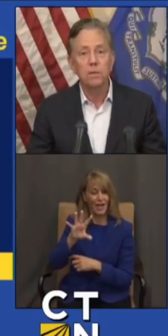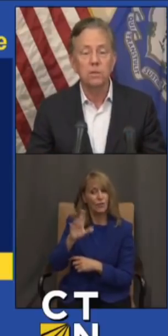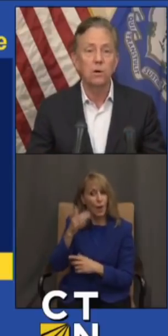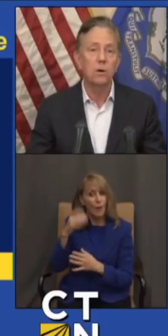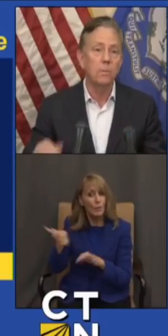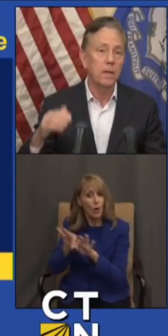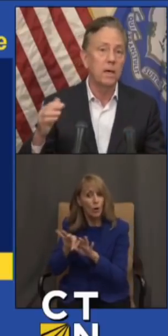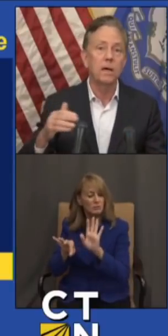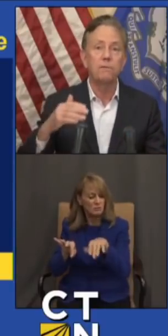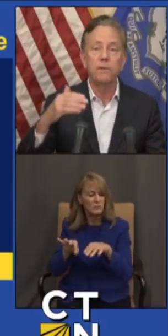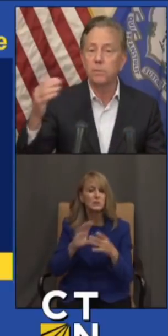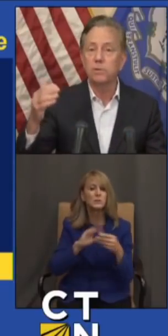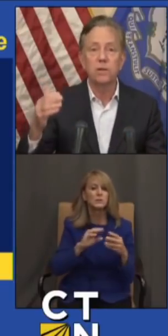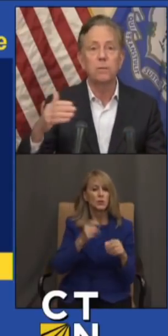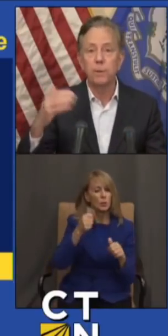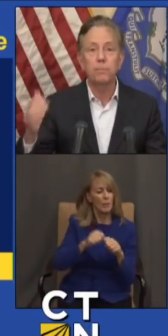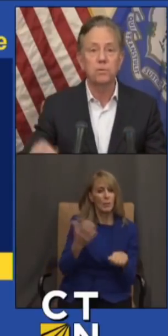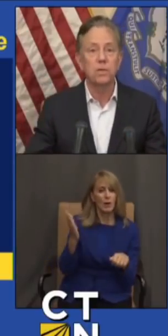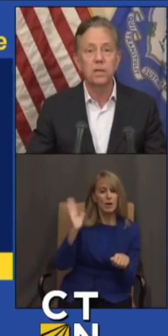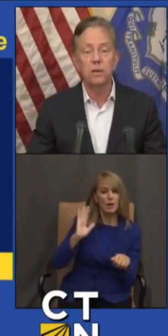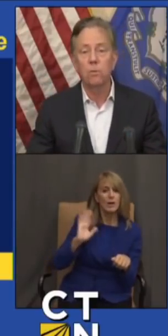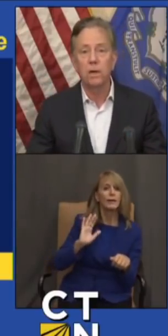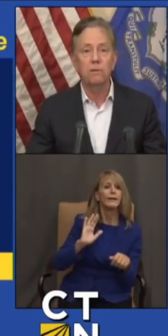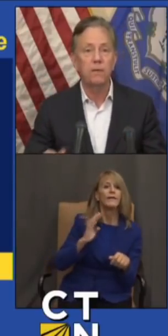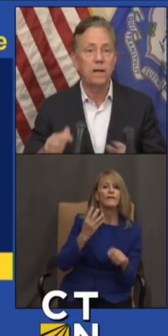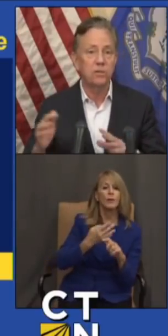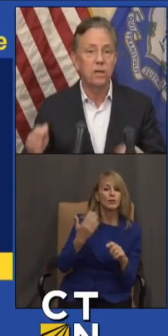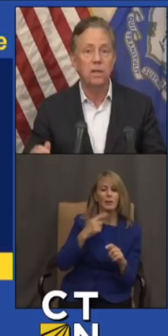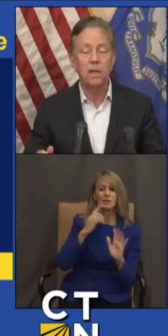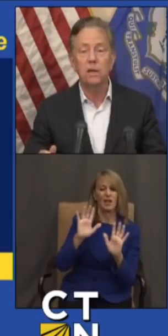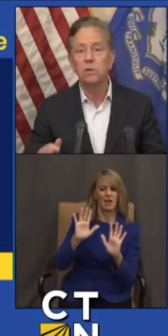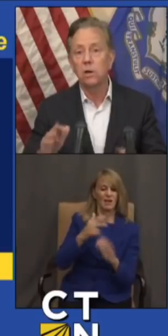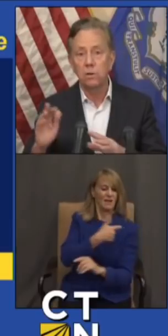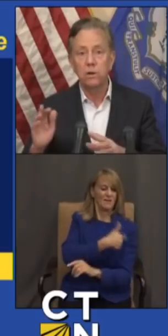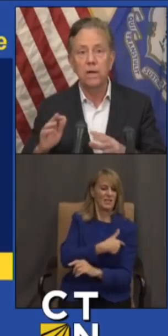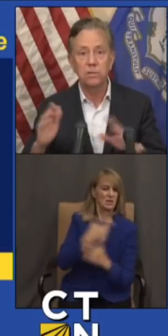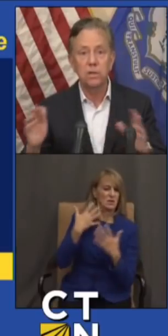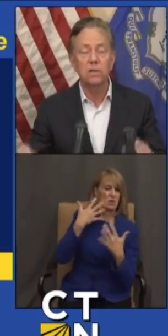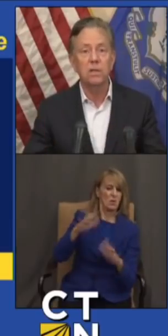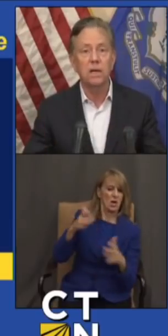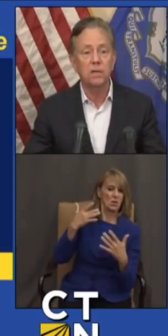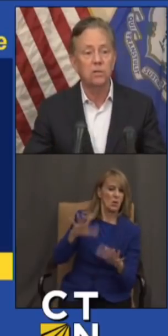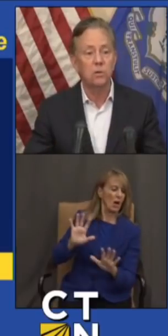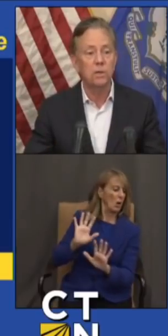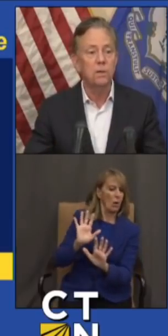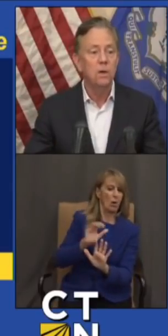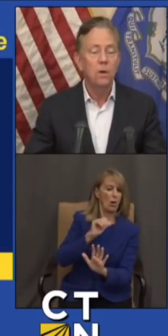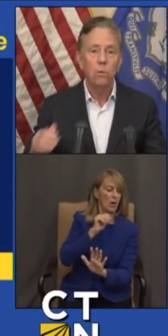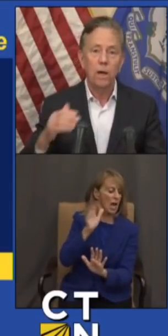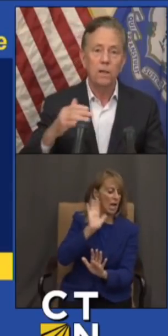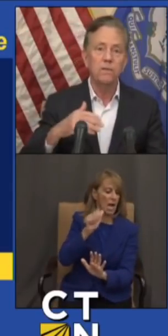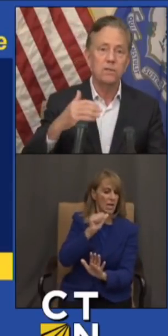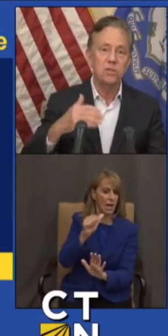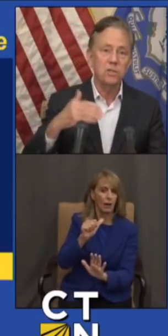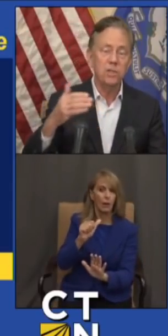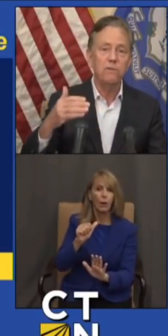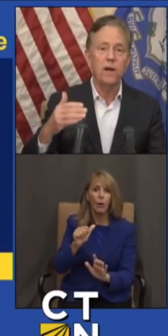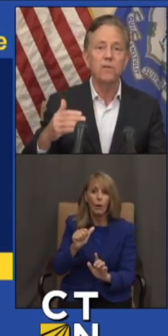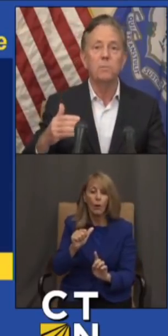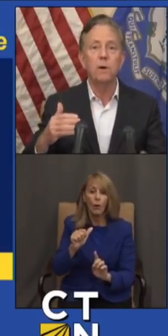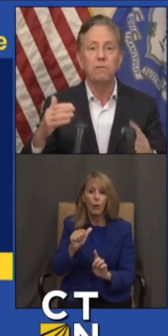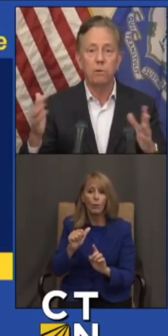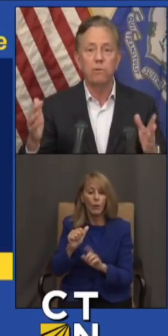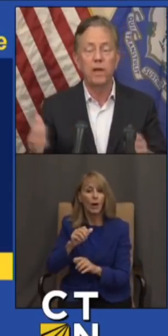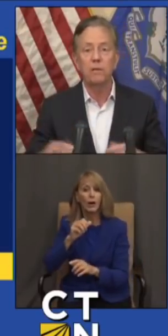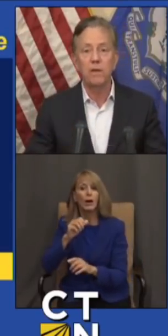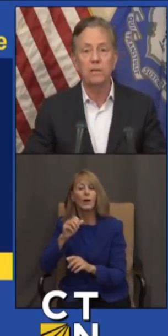3-4 months ago, oh my God, 50% of people say they don't want to get vaccinated, they don't know, they're hesitant, they're not going to do it. Well, if the 65